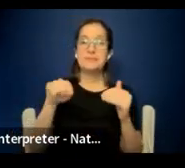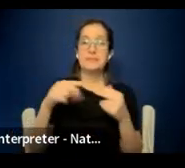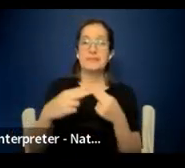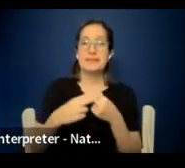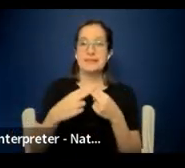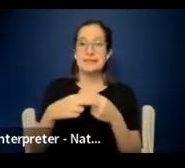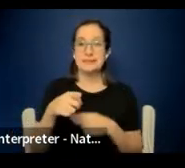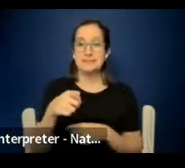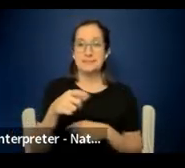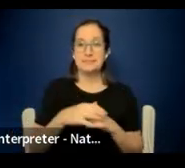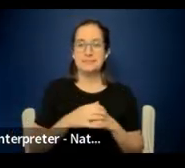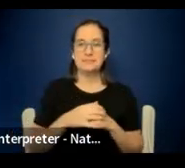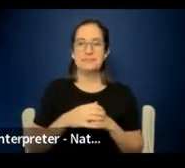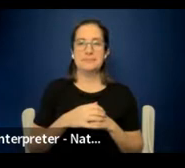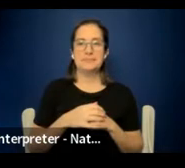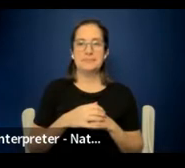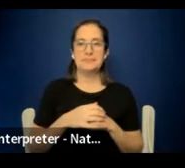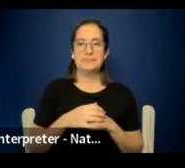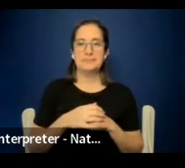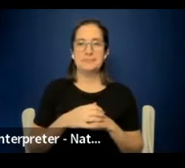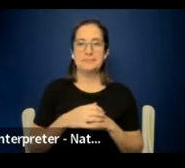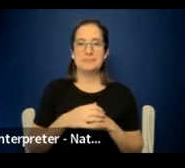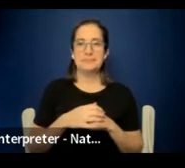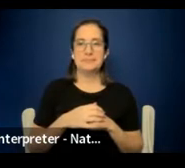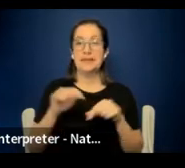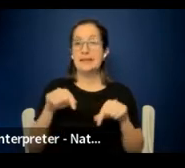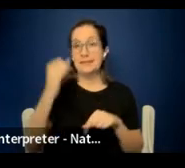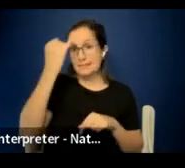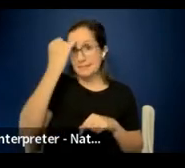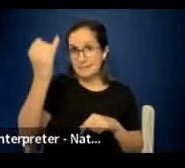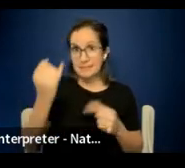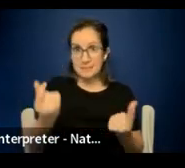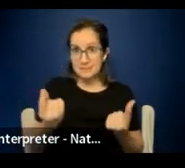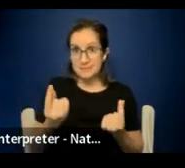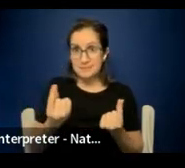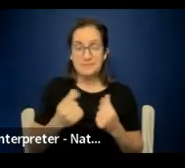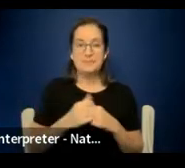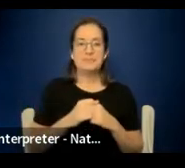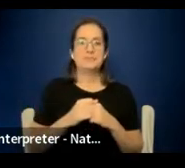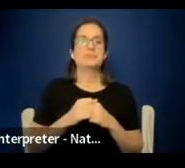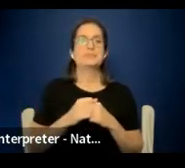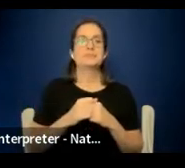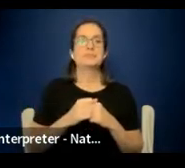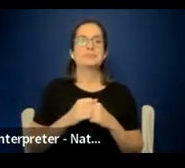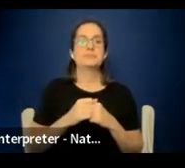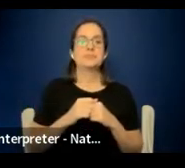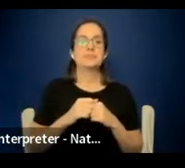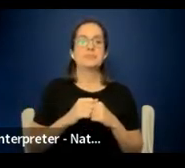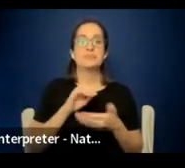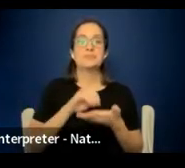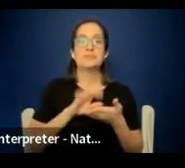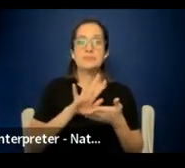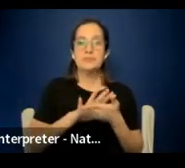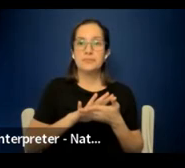what we ask you to do in this exercise is in the organization section, listing the organization's role at each stage